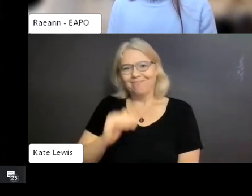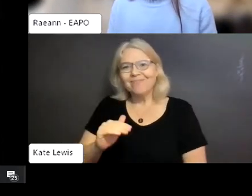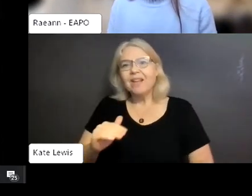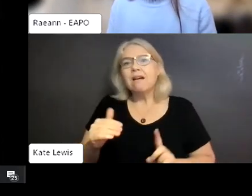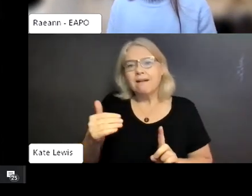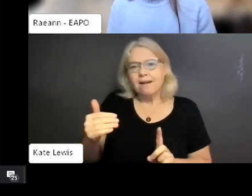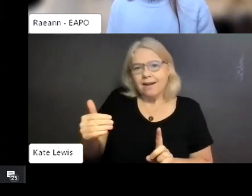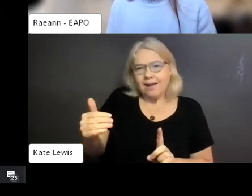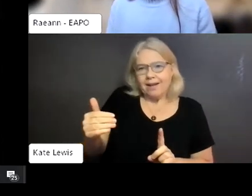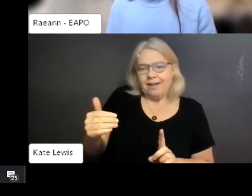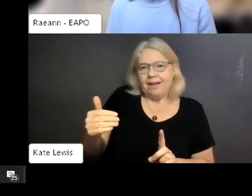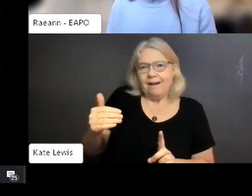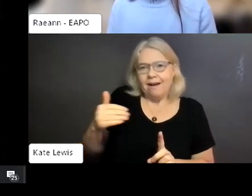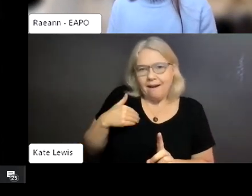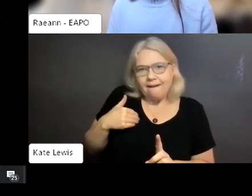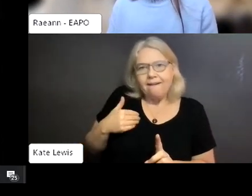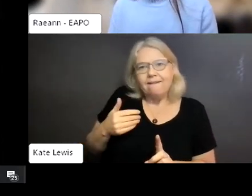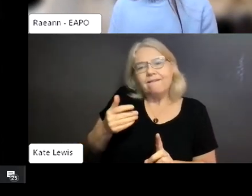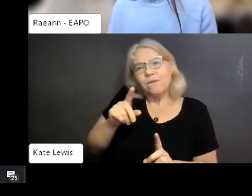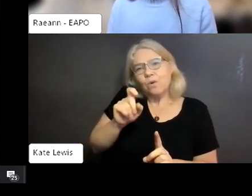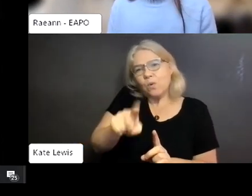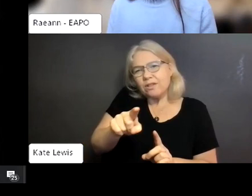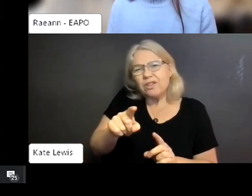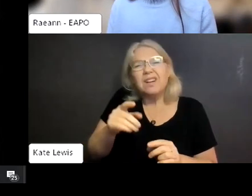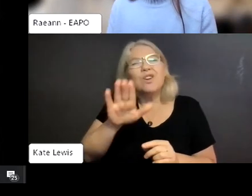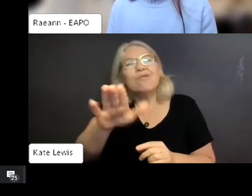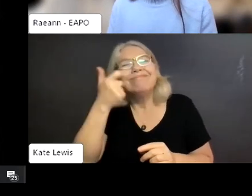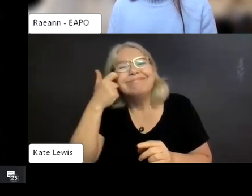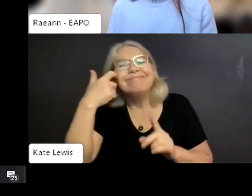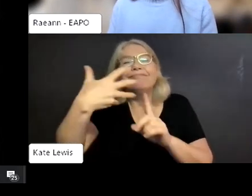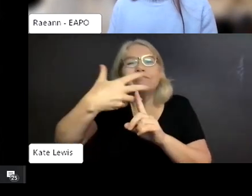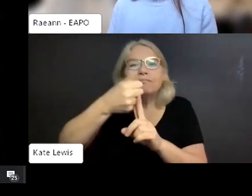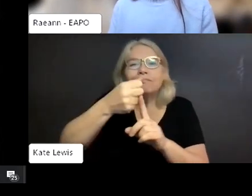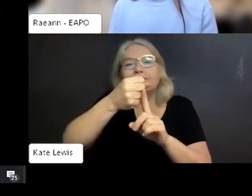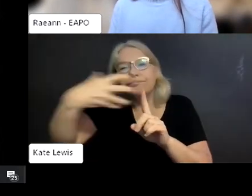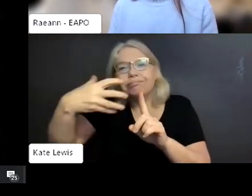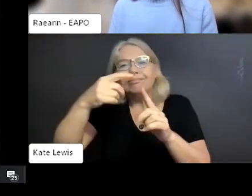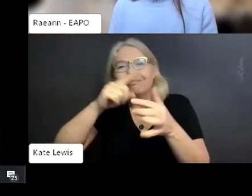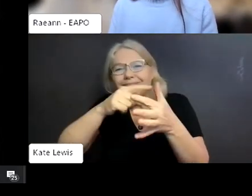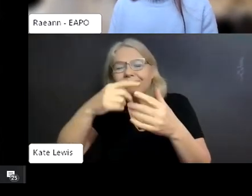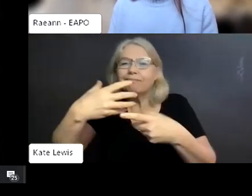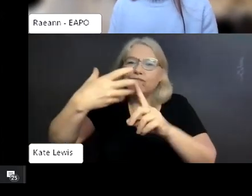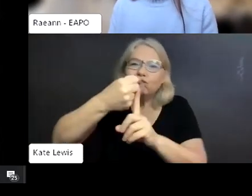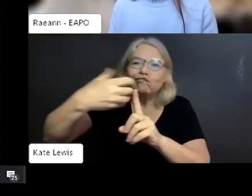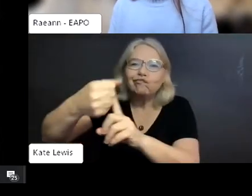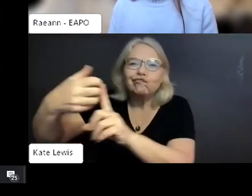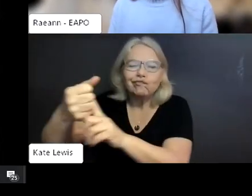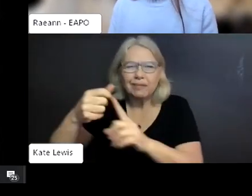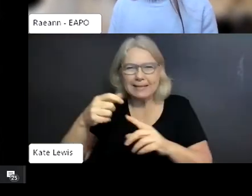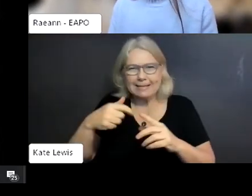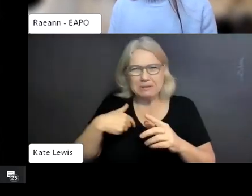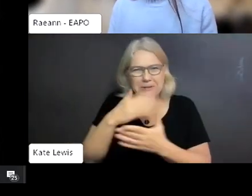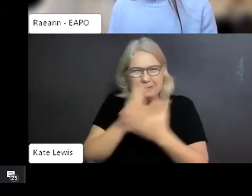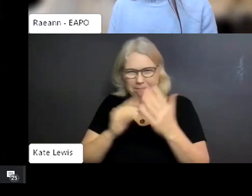had not heard of Two-Spirited or Intersex. And I know on your website, there is one resource that explains all